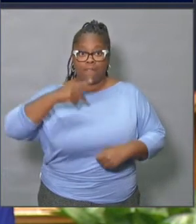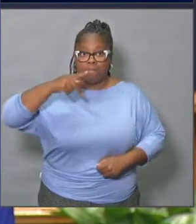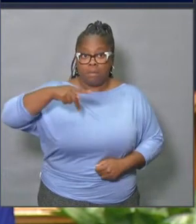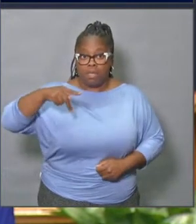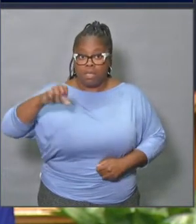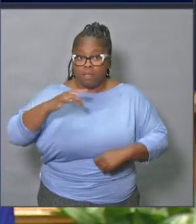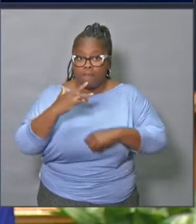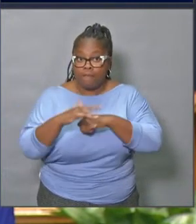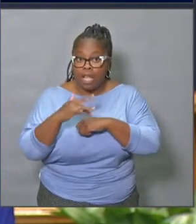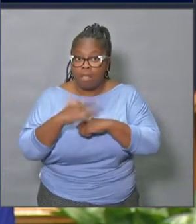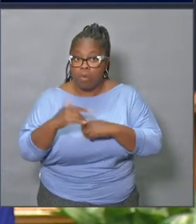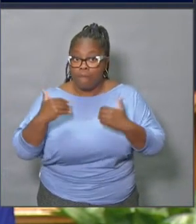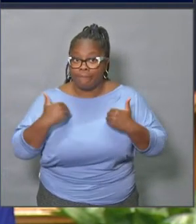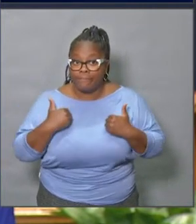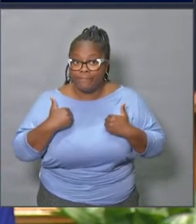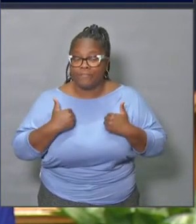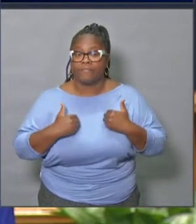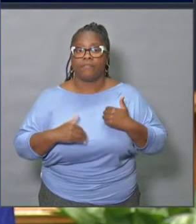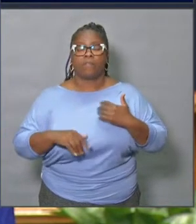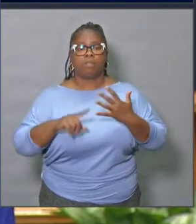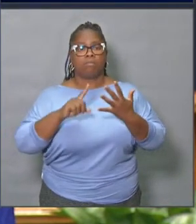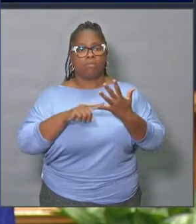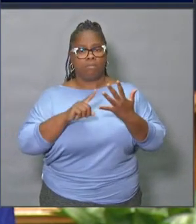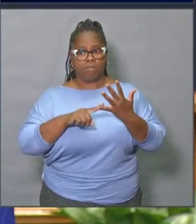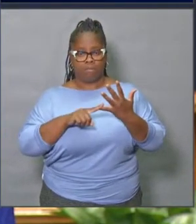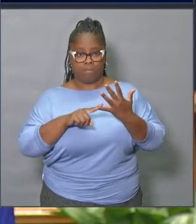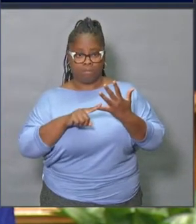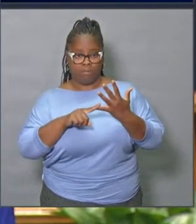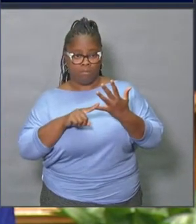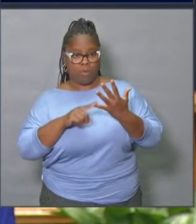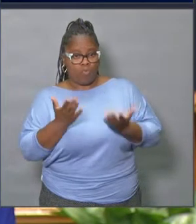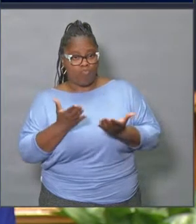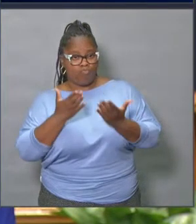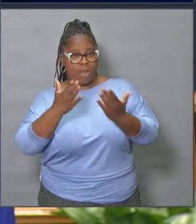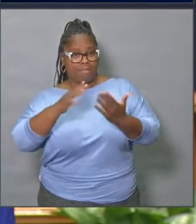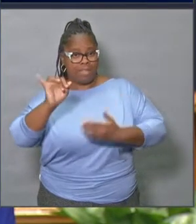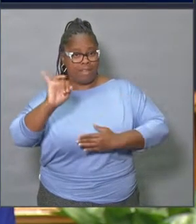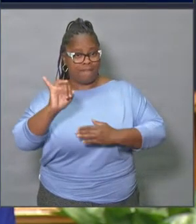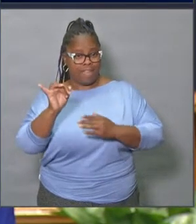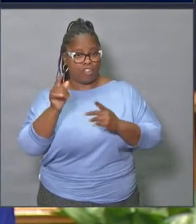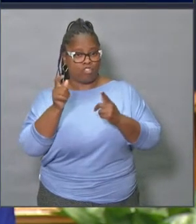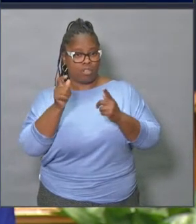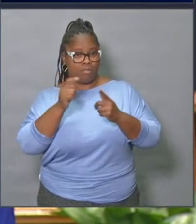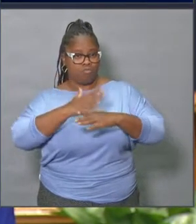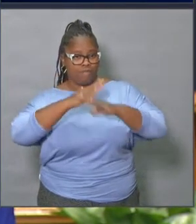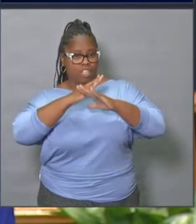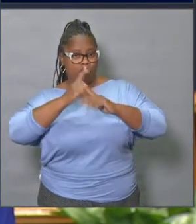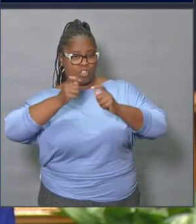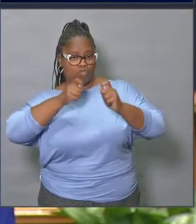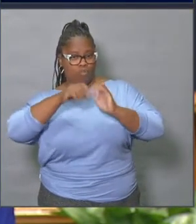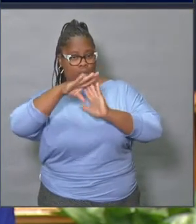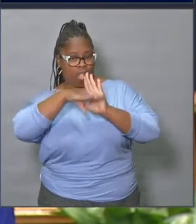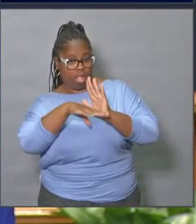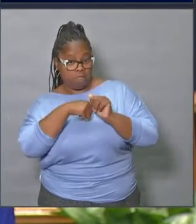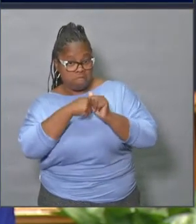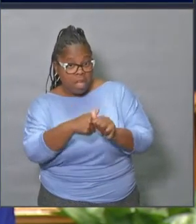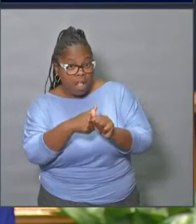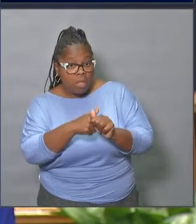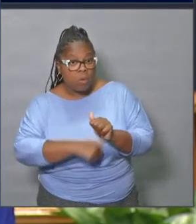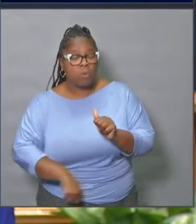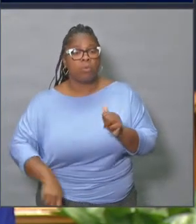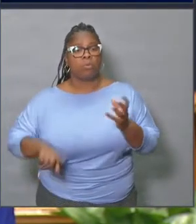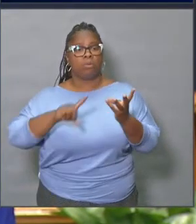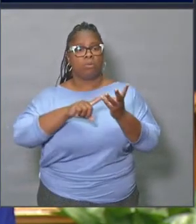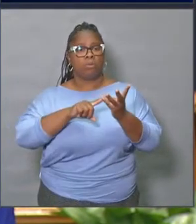protective equipment and other supplies, ensuring adherence to recommended infection prevention and control practices,